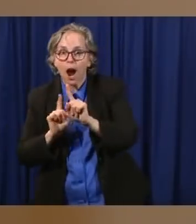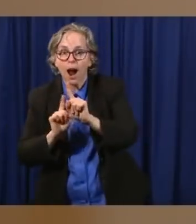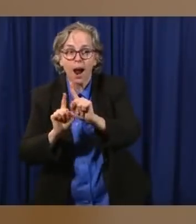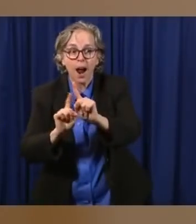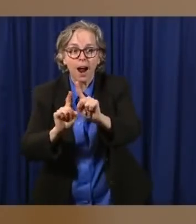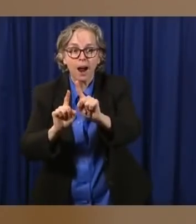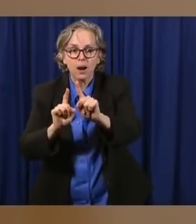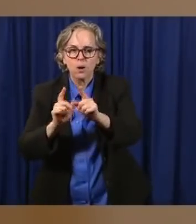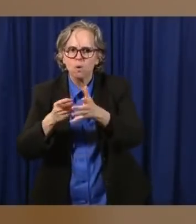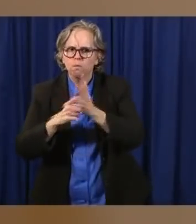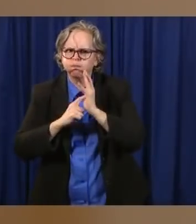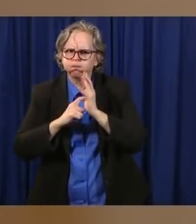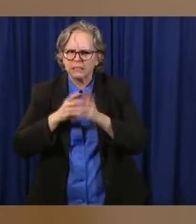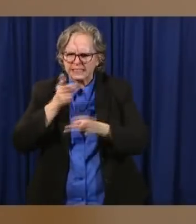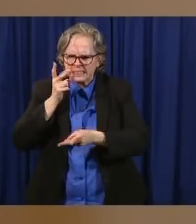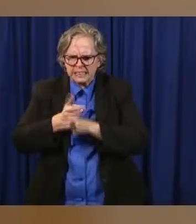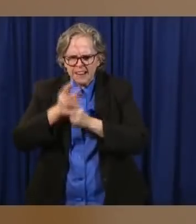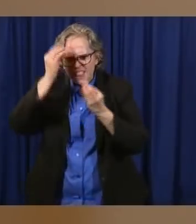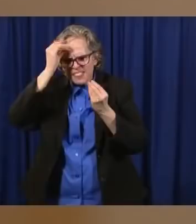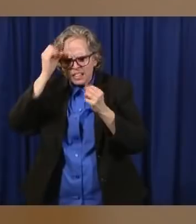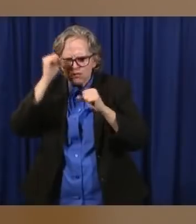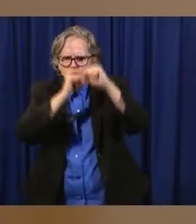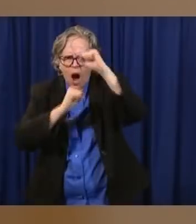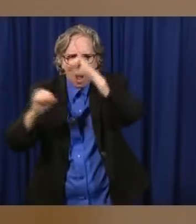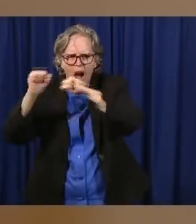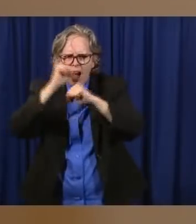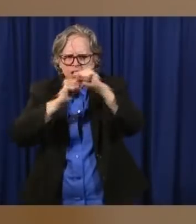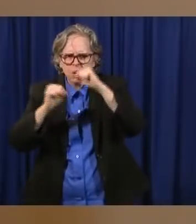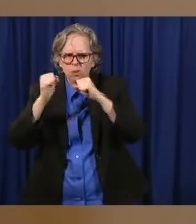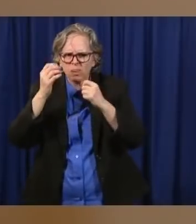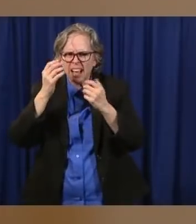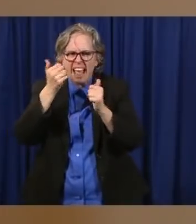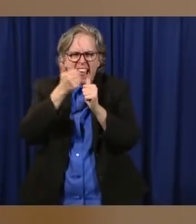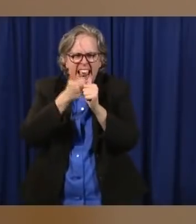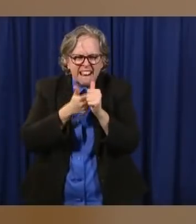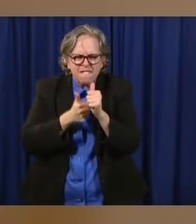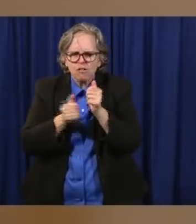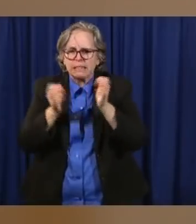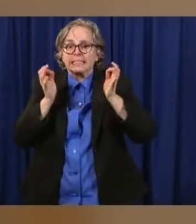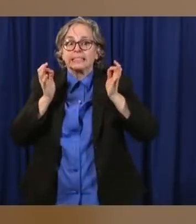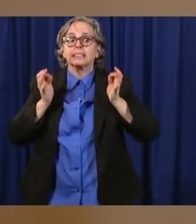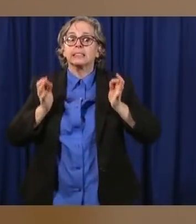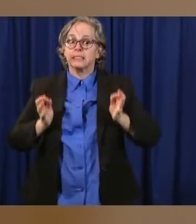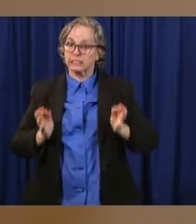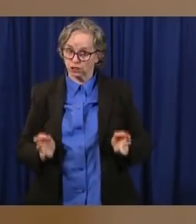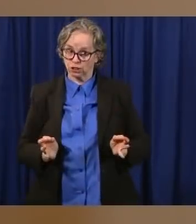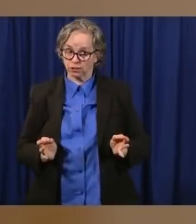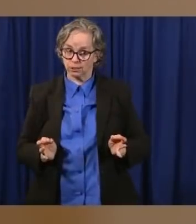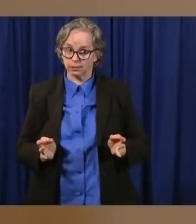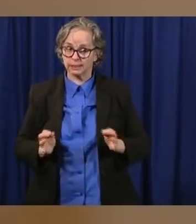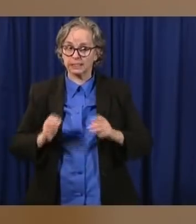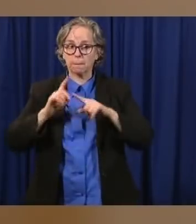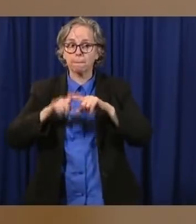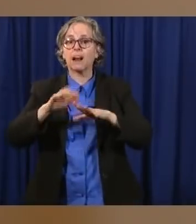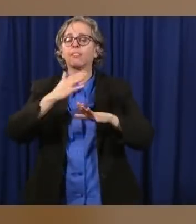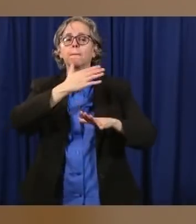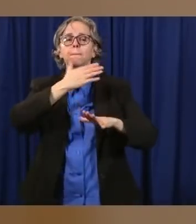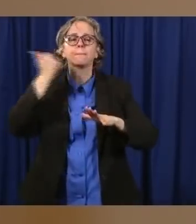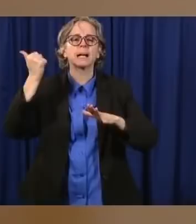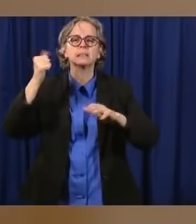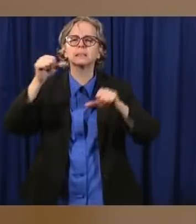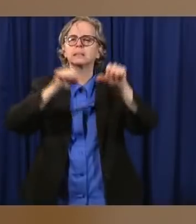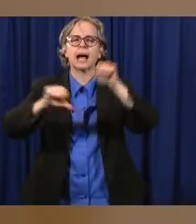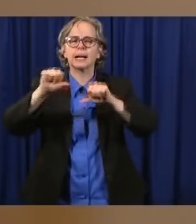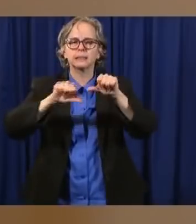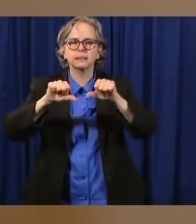want you to know that every move we're making is based in the best science, and we will not leave your side